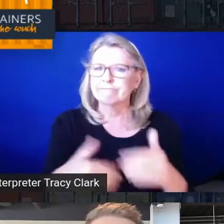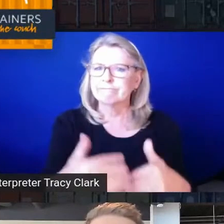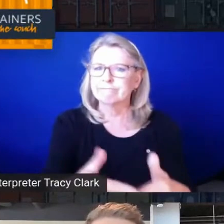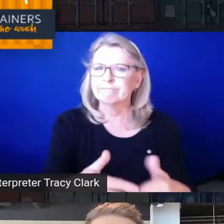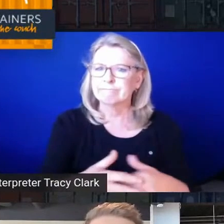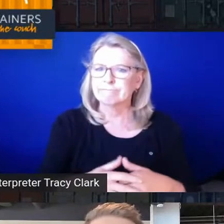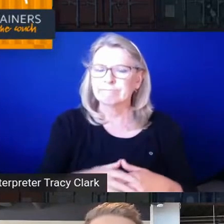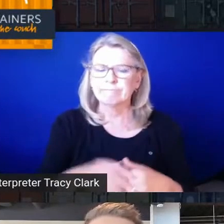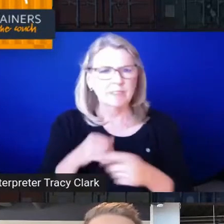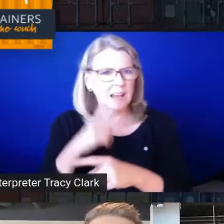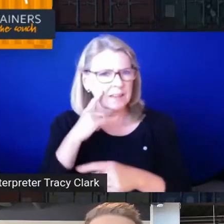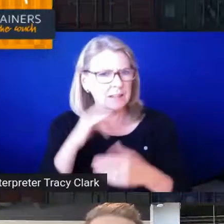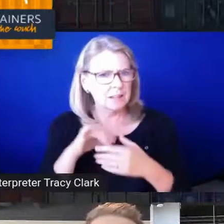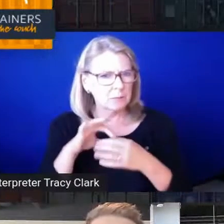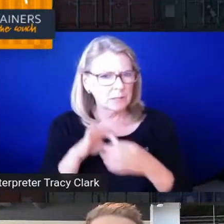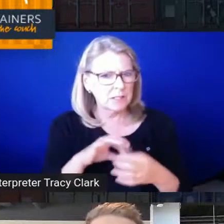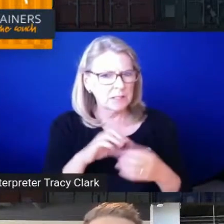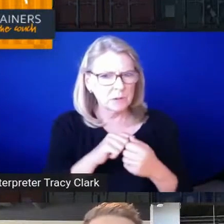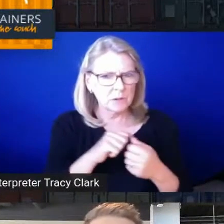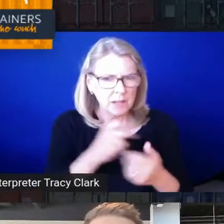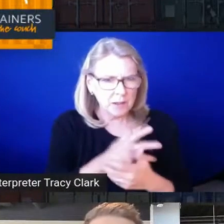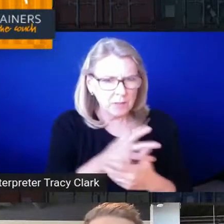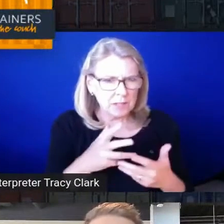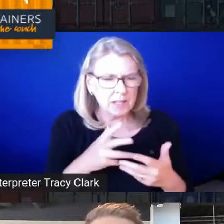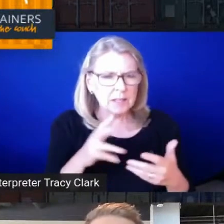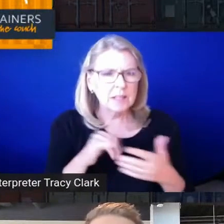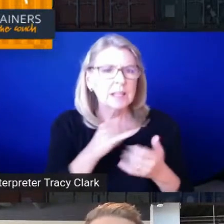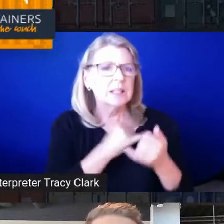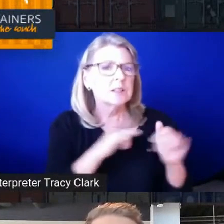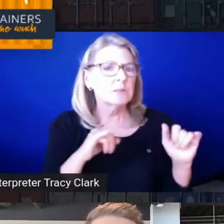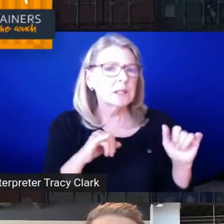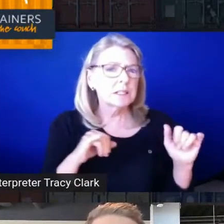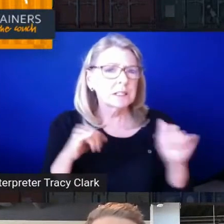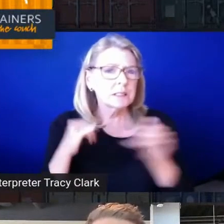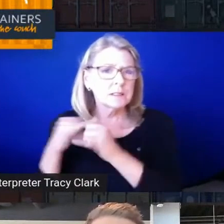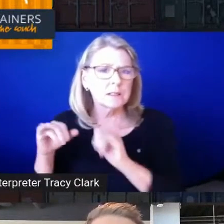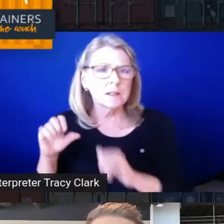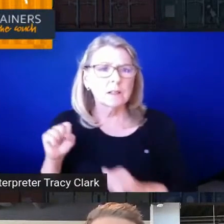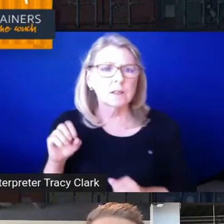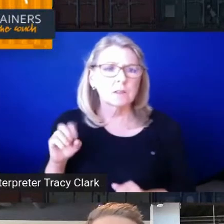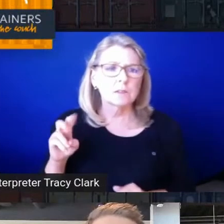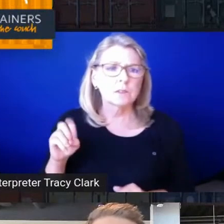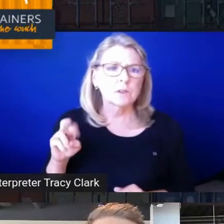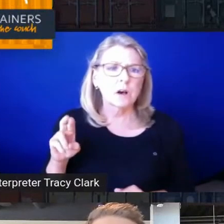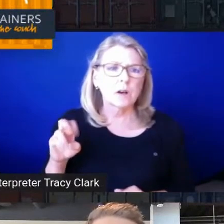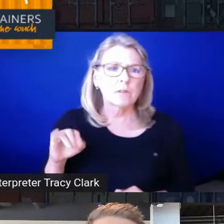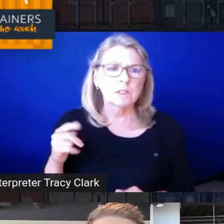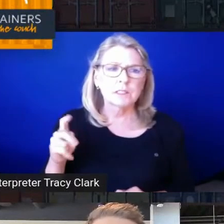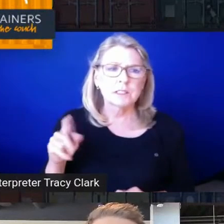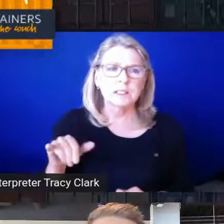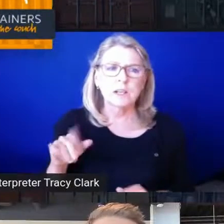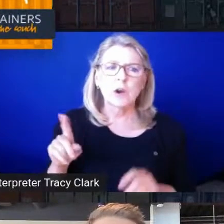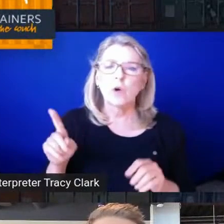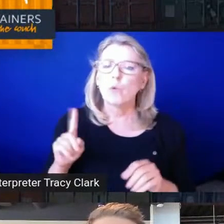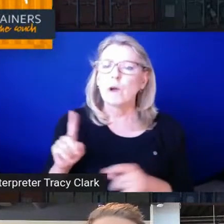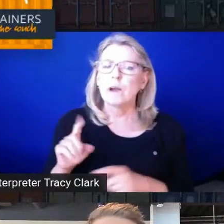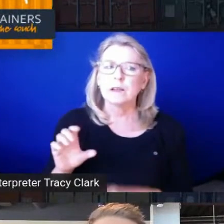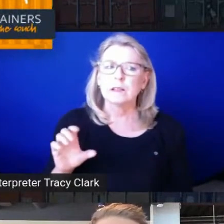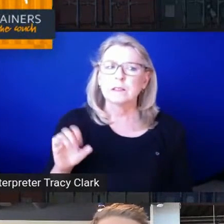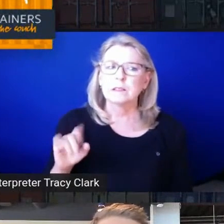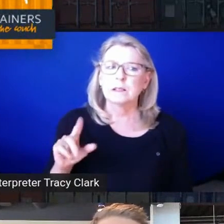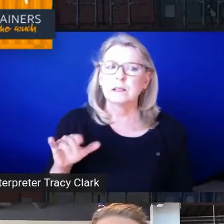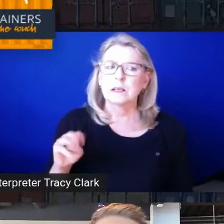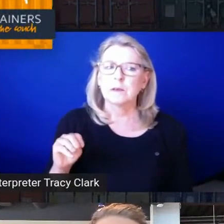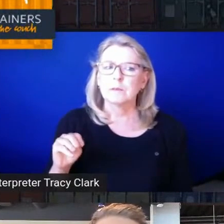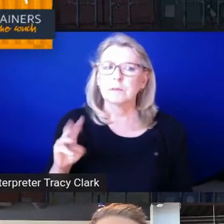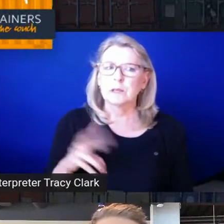about data sovereignty and like different security environments and things like that. Where Cilium fits in, I think, really just it is a framework